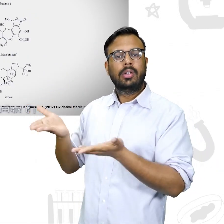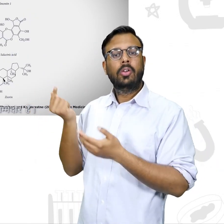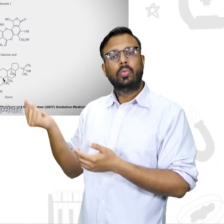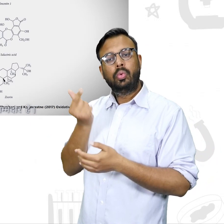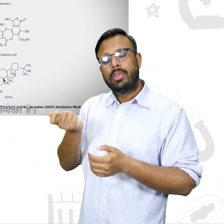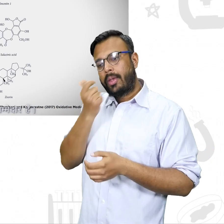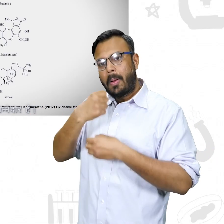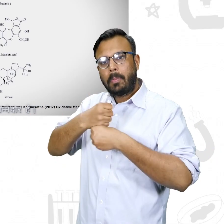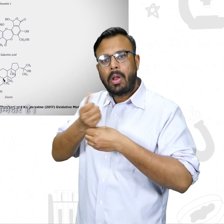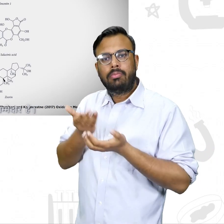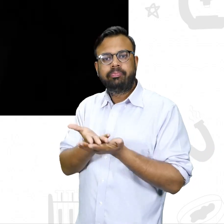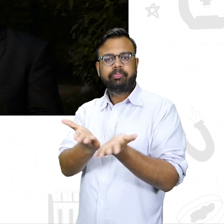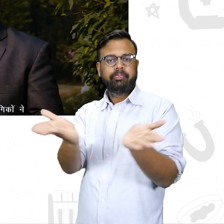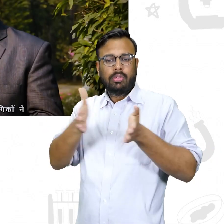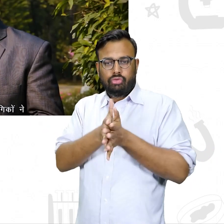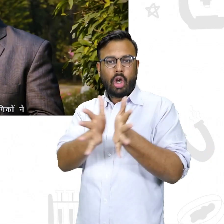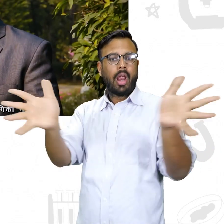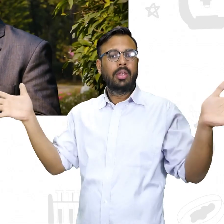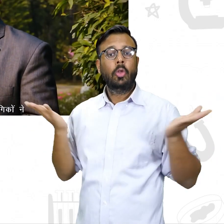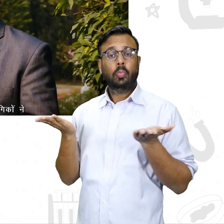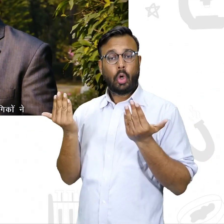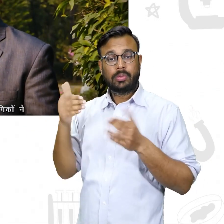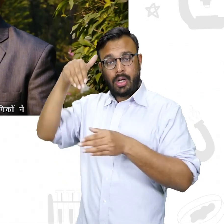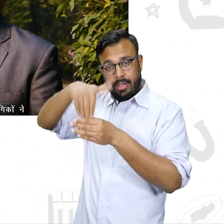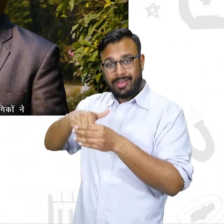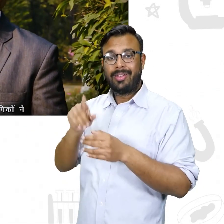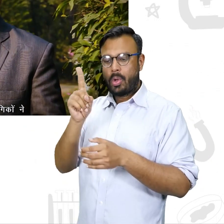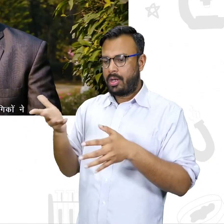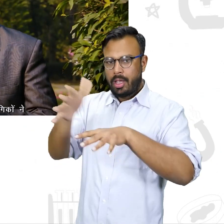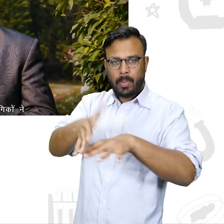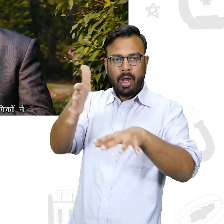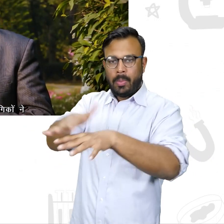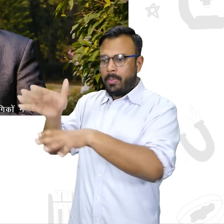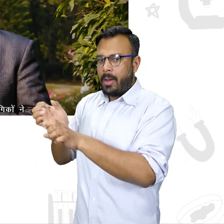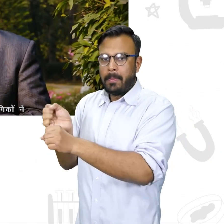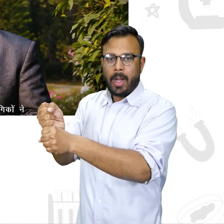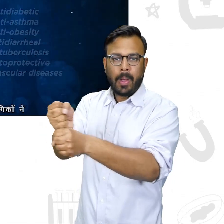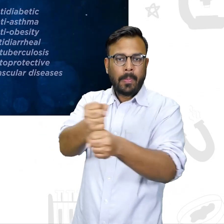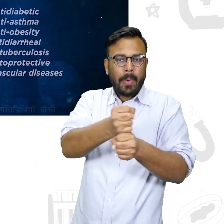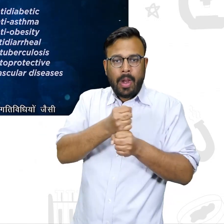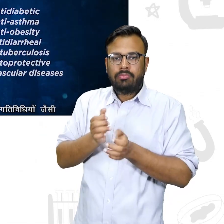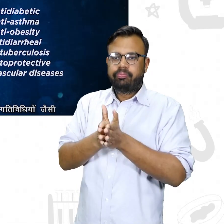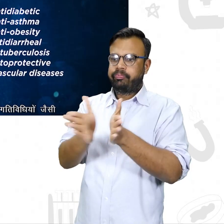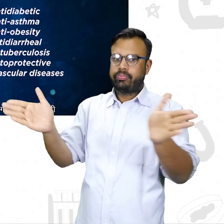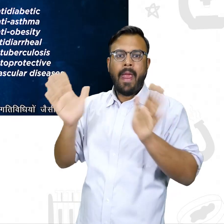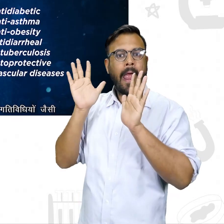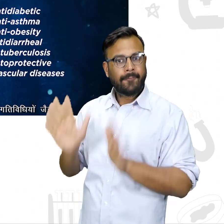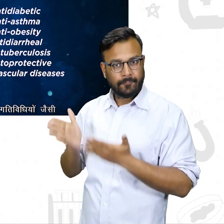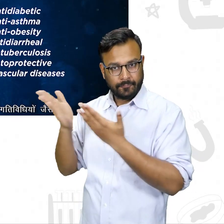medicinal properties of the lichens. The crude extracts or isolated compounds from the lichens have